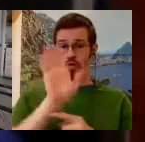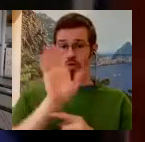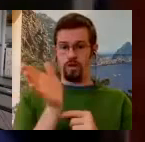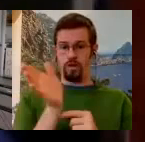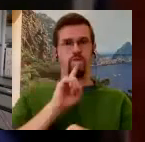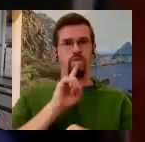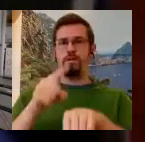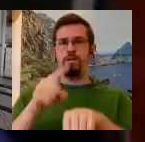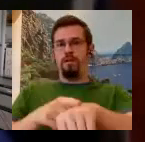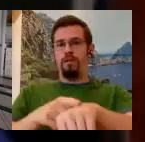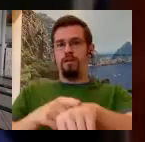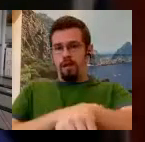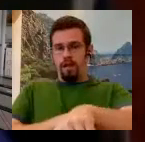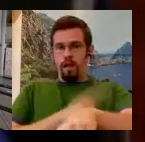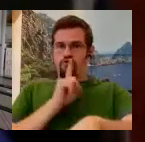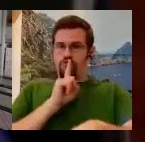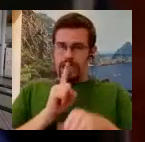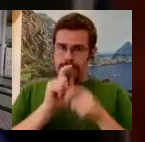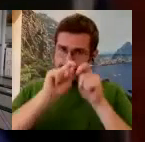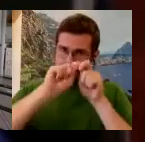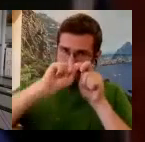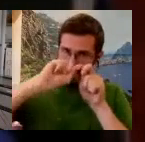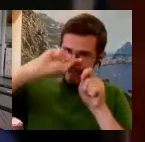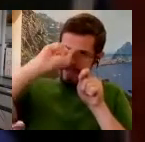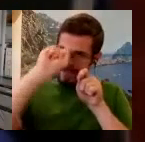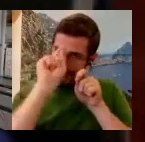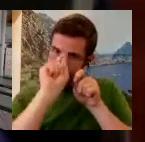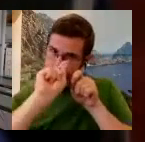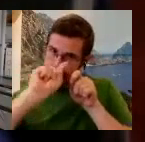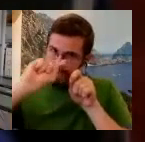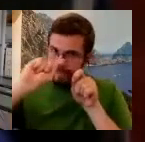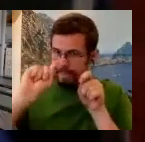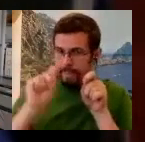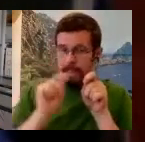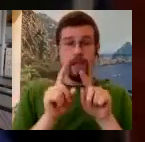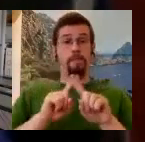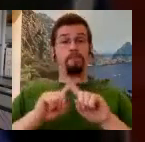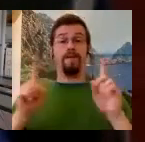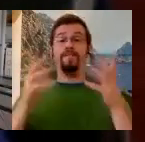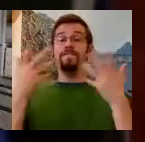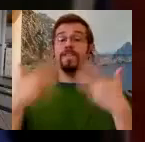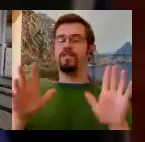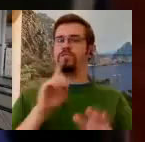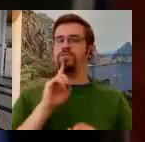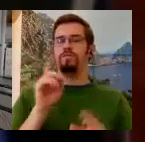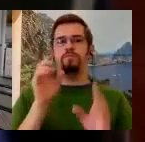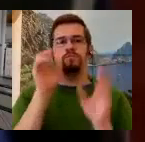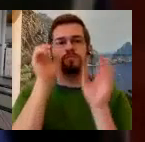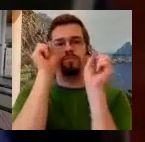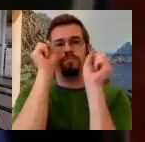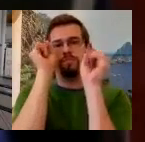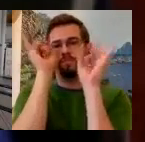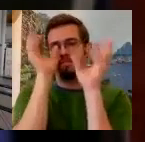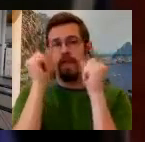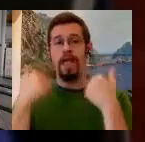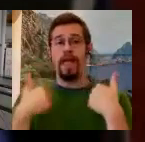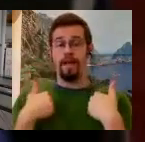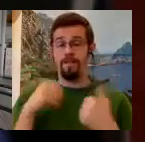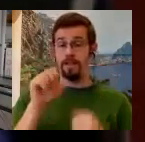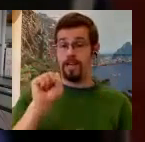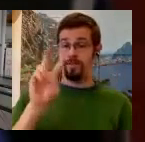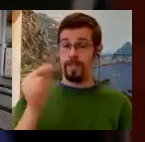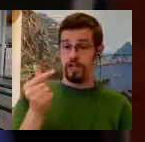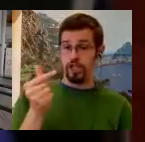very involved process, but the results are absolutely stunning and amazing. We have SVG graphics, and they